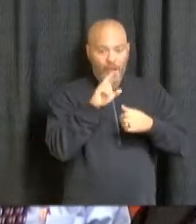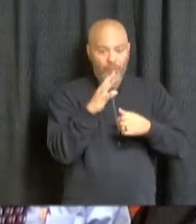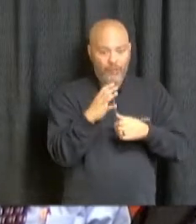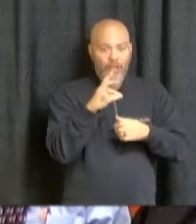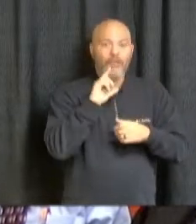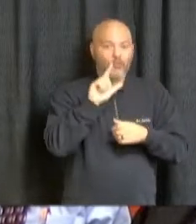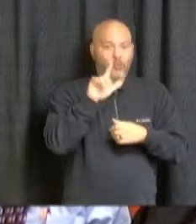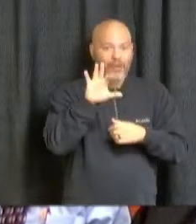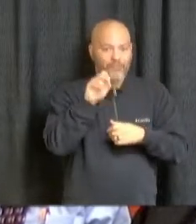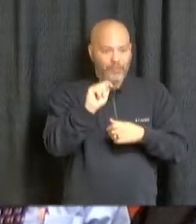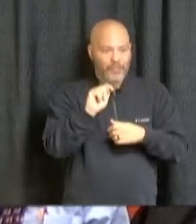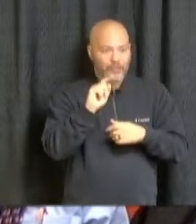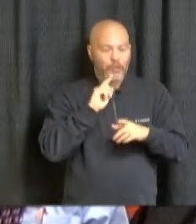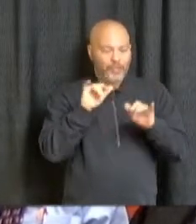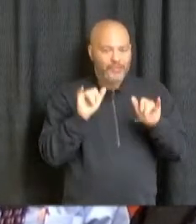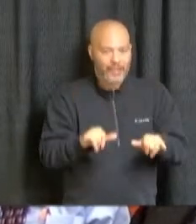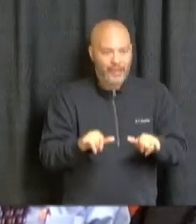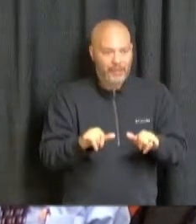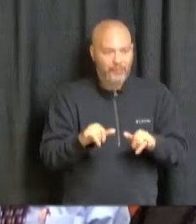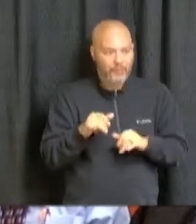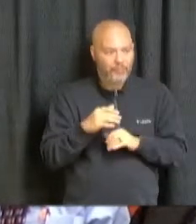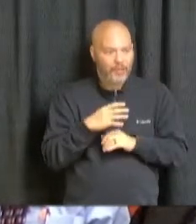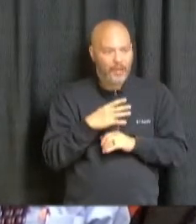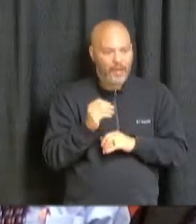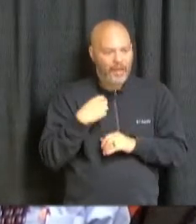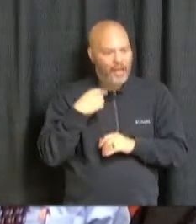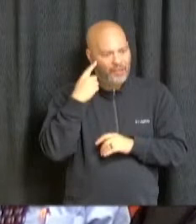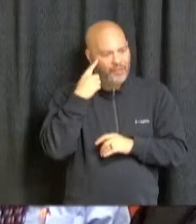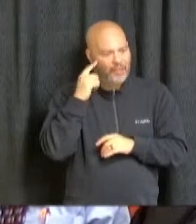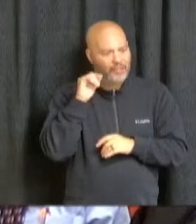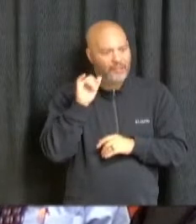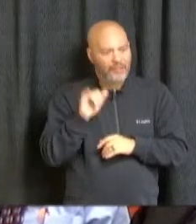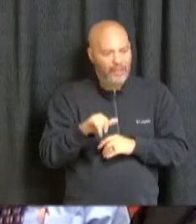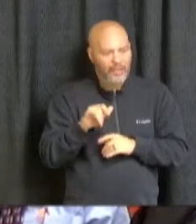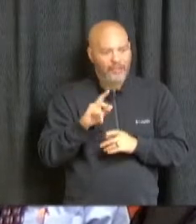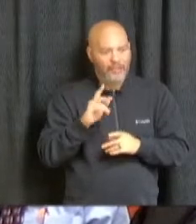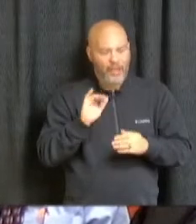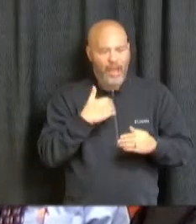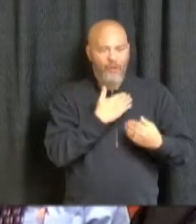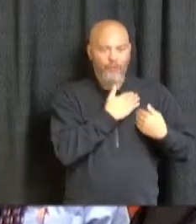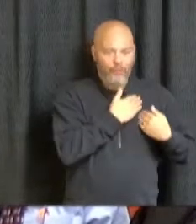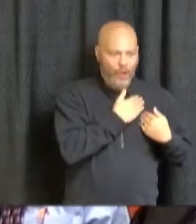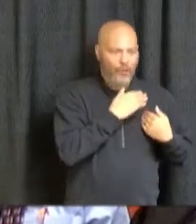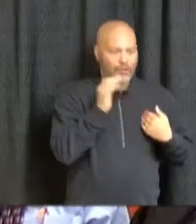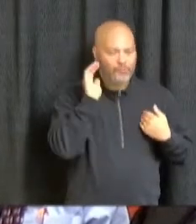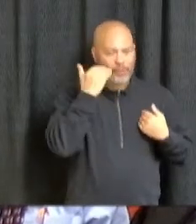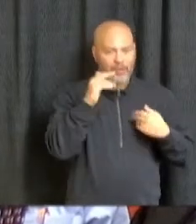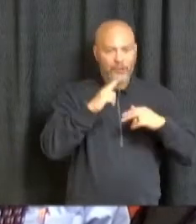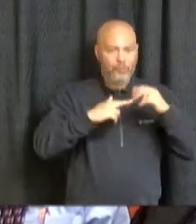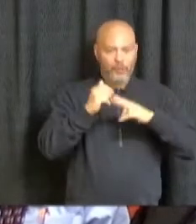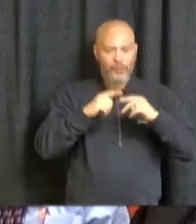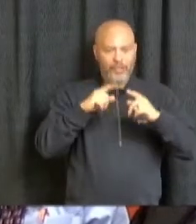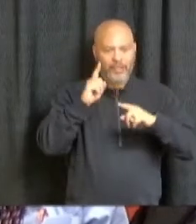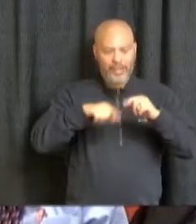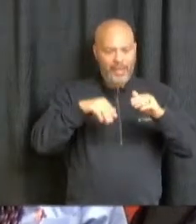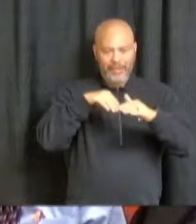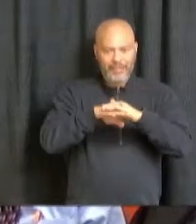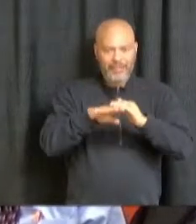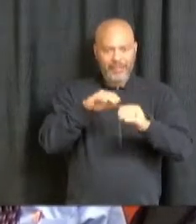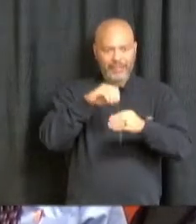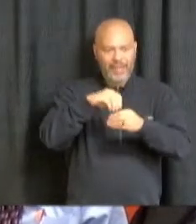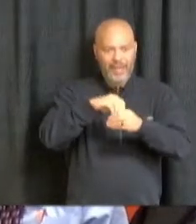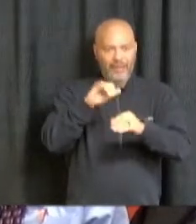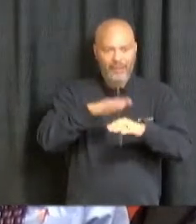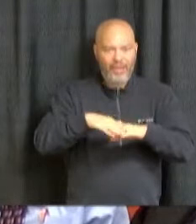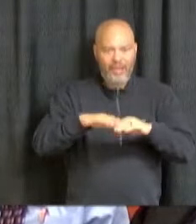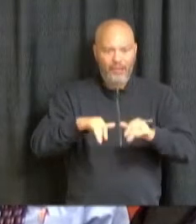and they're 25 feet. Mhm. And I think that was kind of our thought, that since a building can't go inside that, then we would just